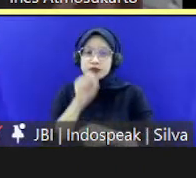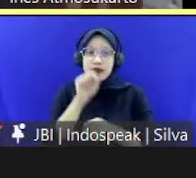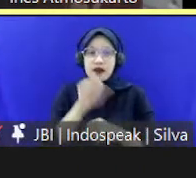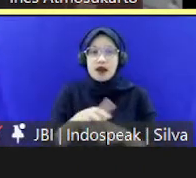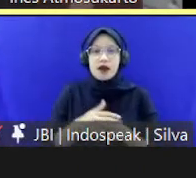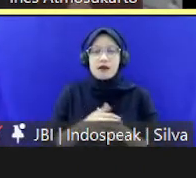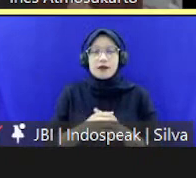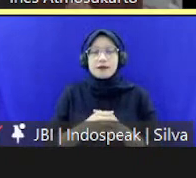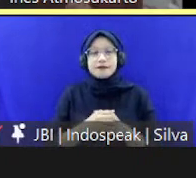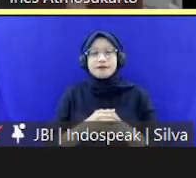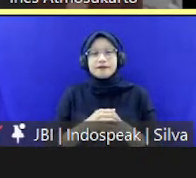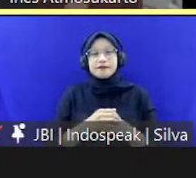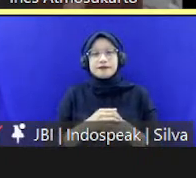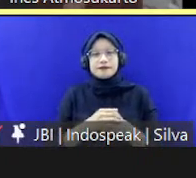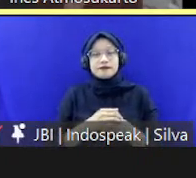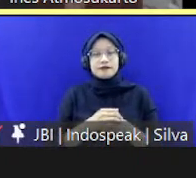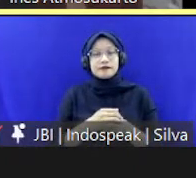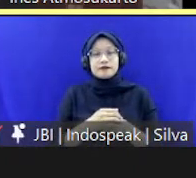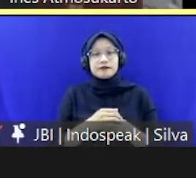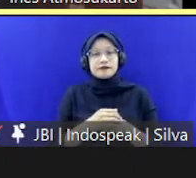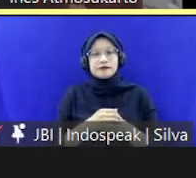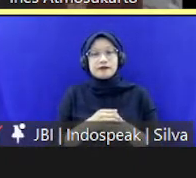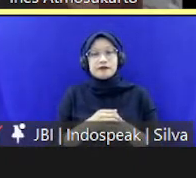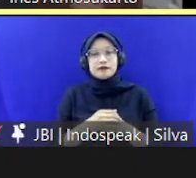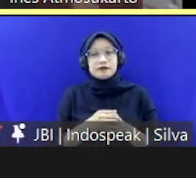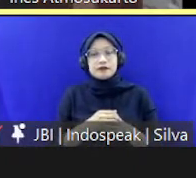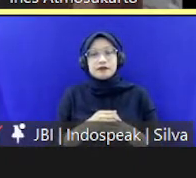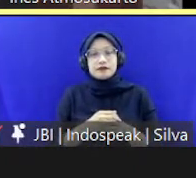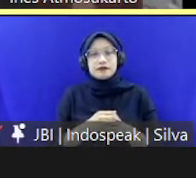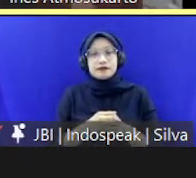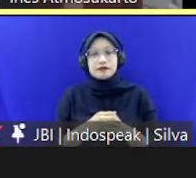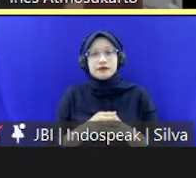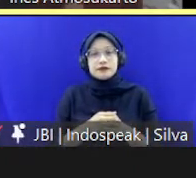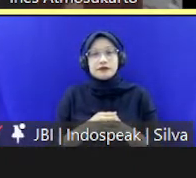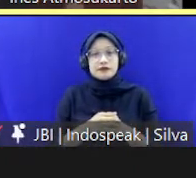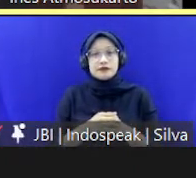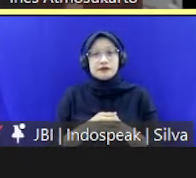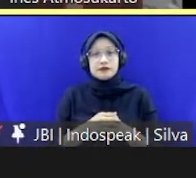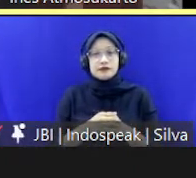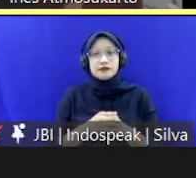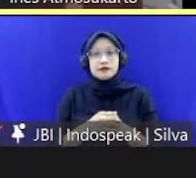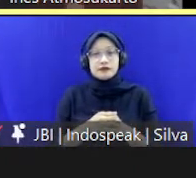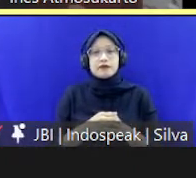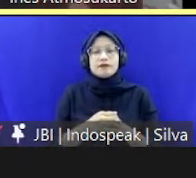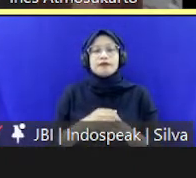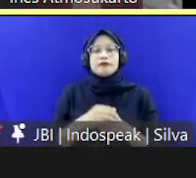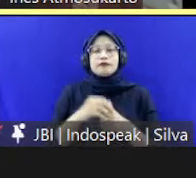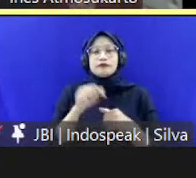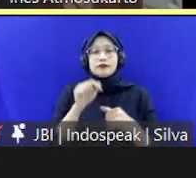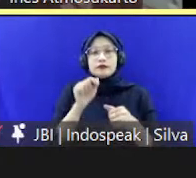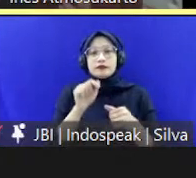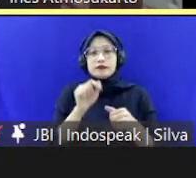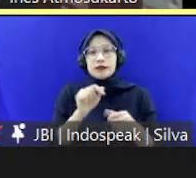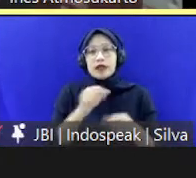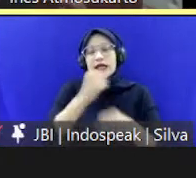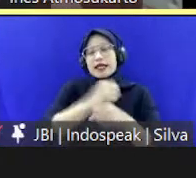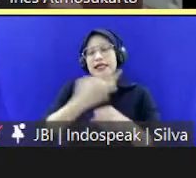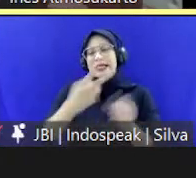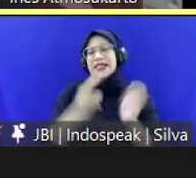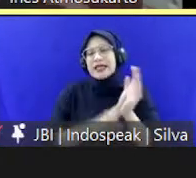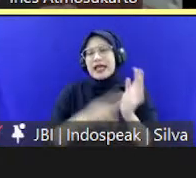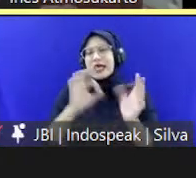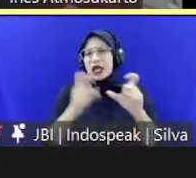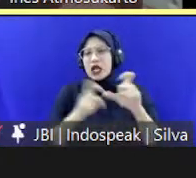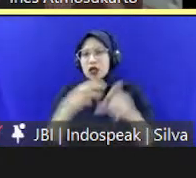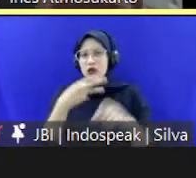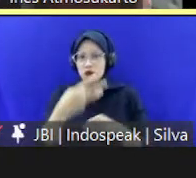at best to say dubious vaccine developed by Terawan and Genos. Now Genos is interesting